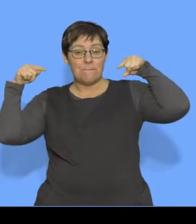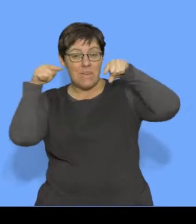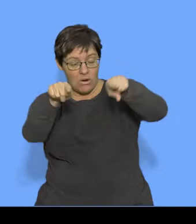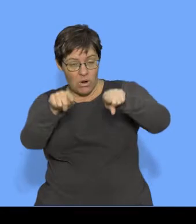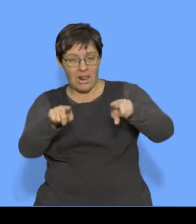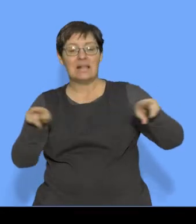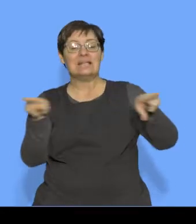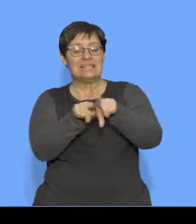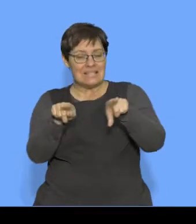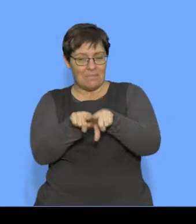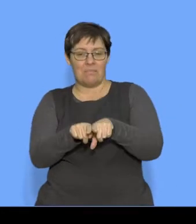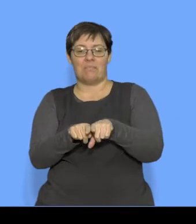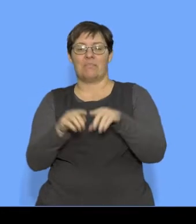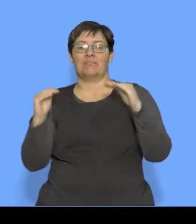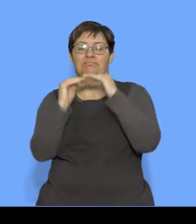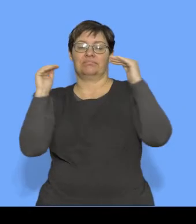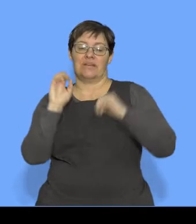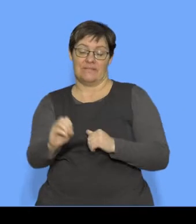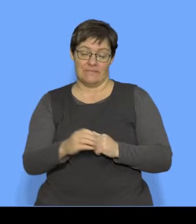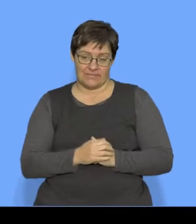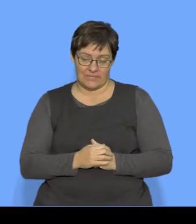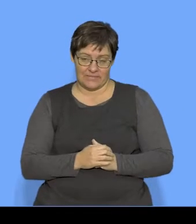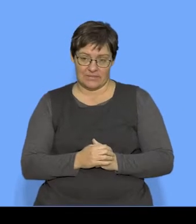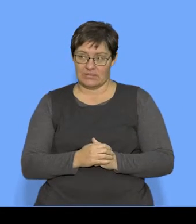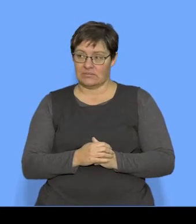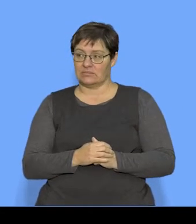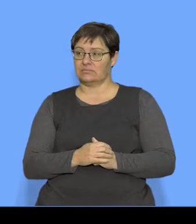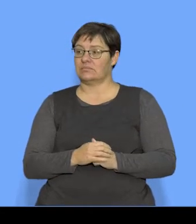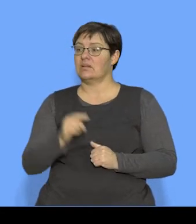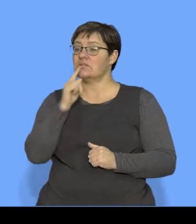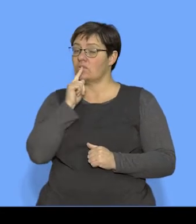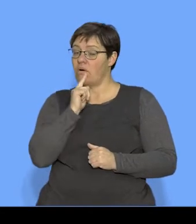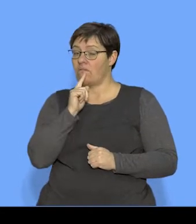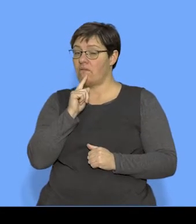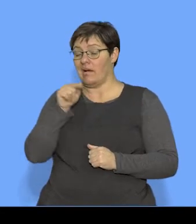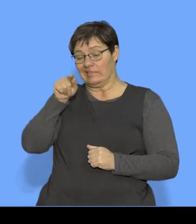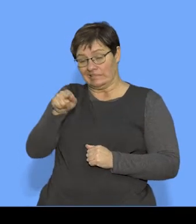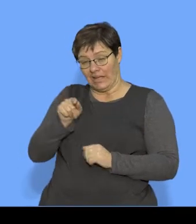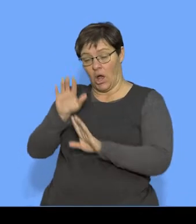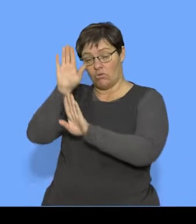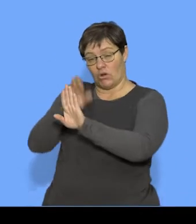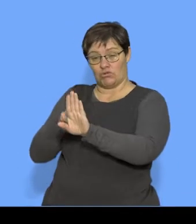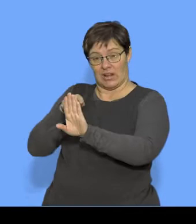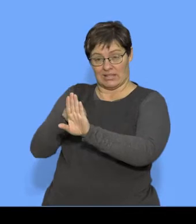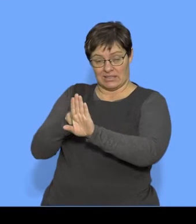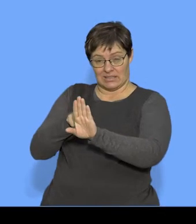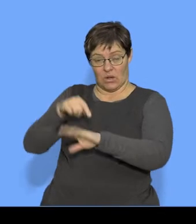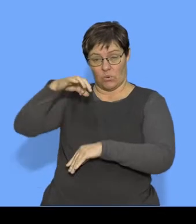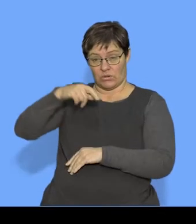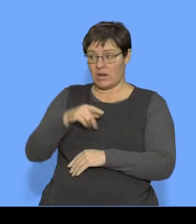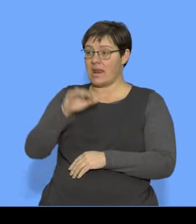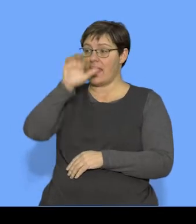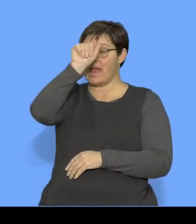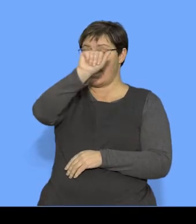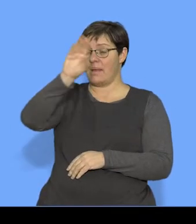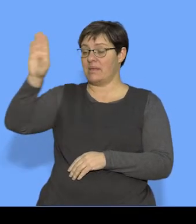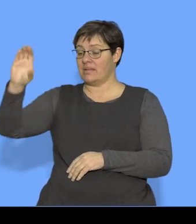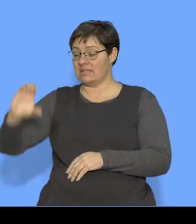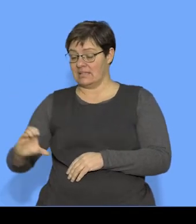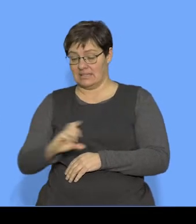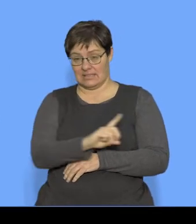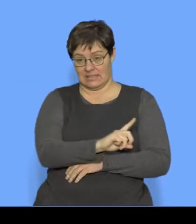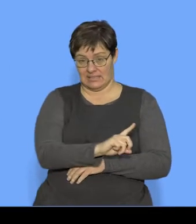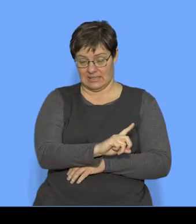parallel at the same time. So what do I mean? If I say this is a quadrilateral, A, B,